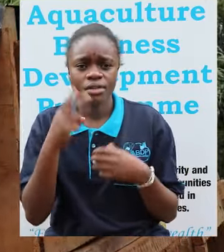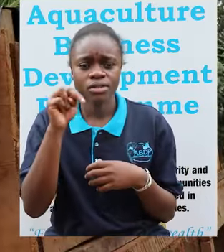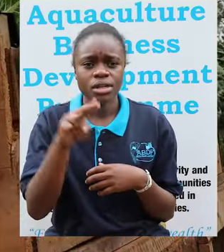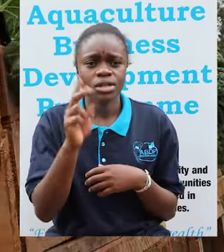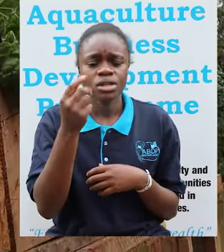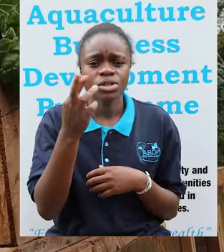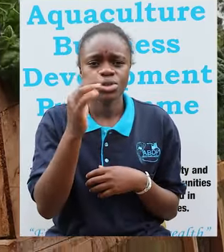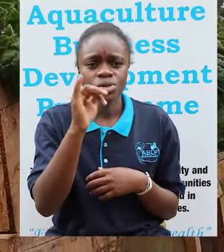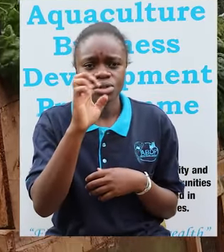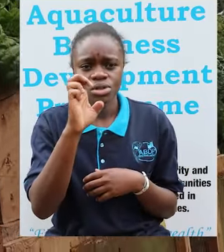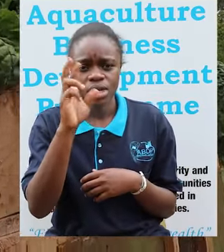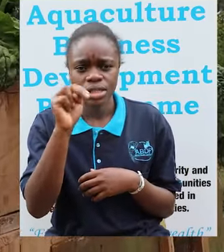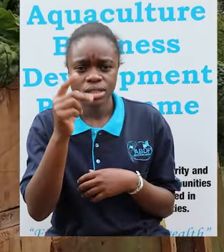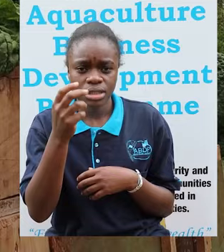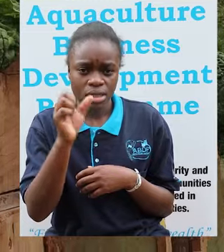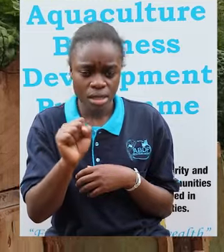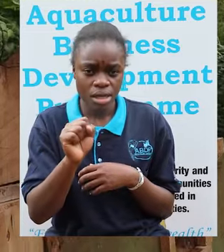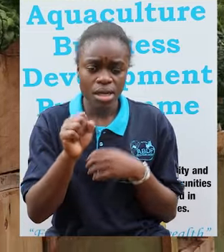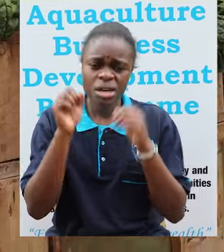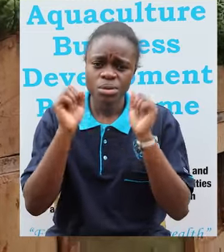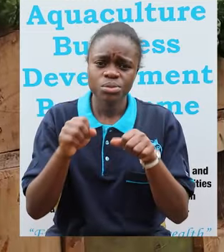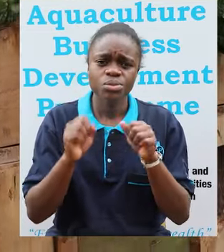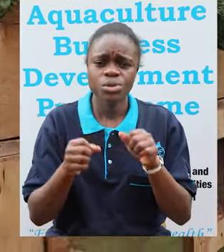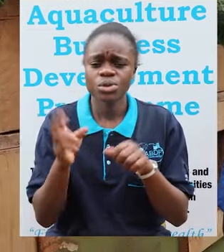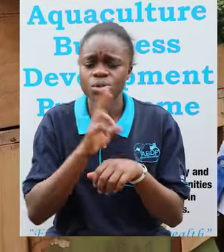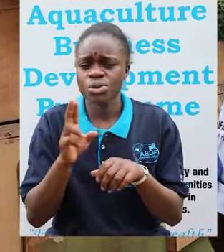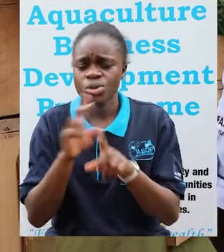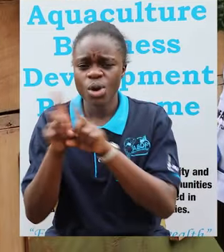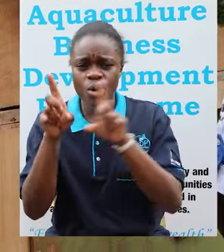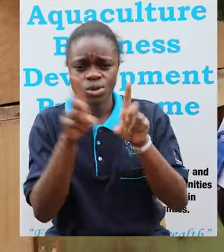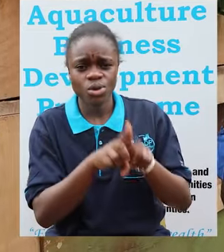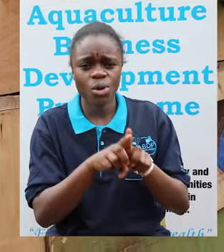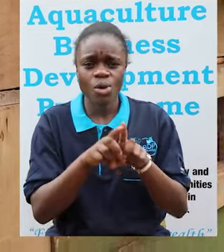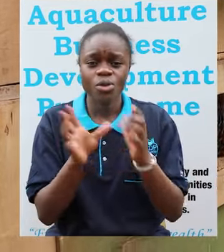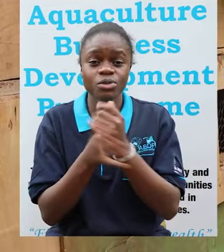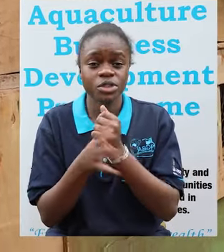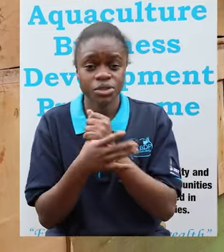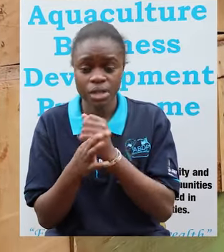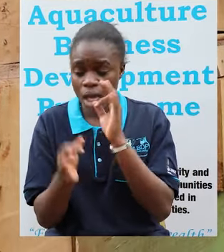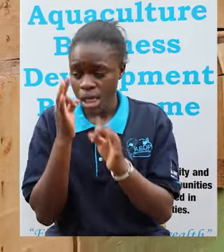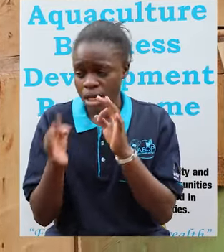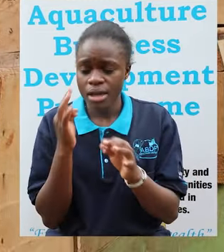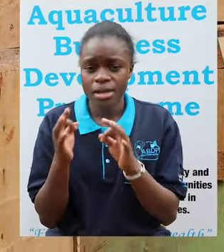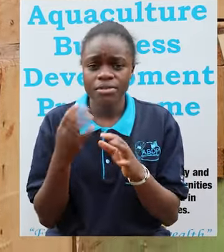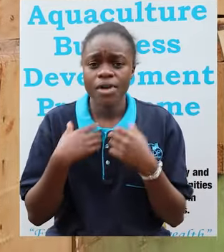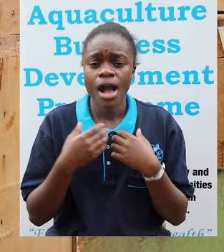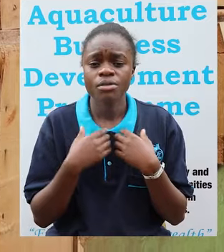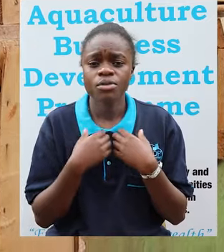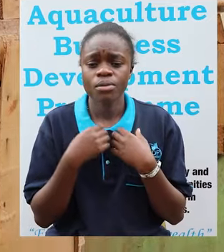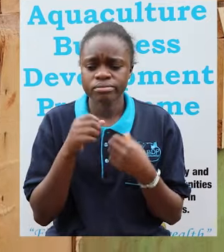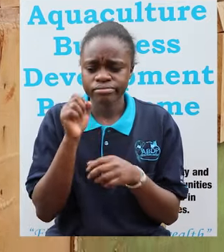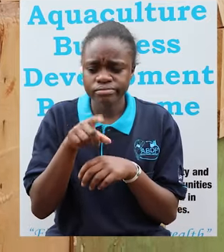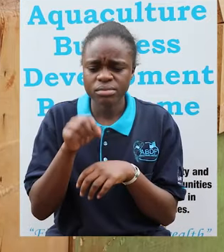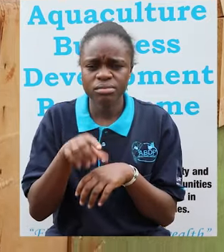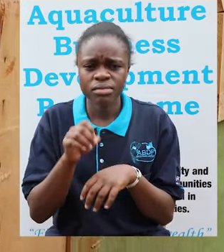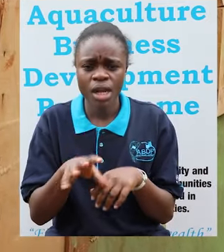receive nutrients from the otherwise waste water from the fish production. The droppings from the